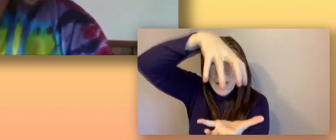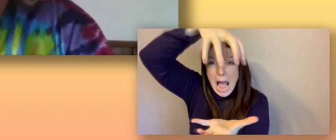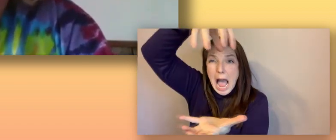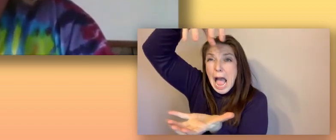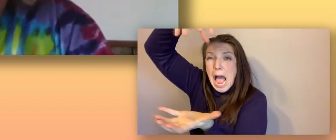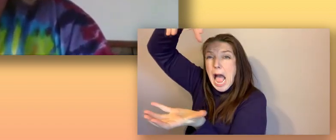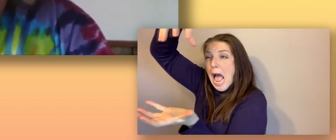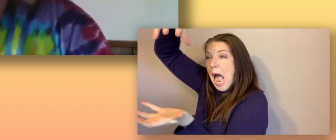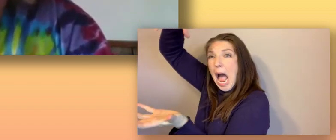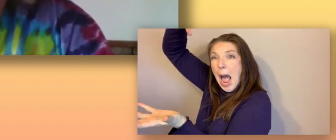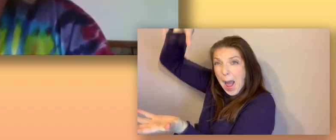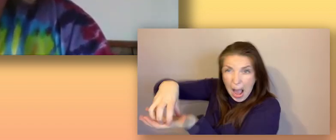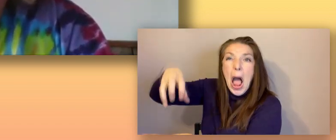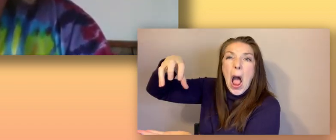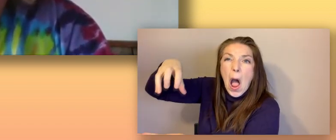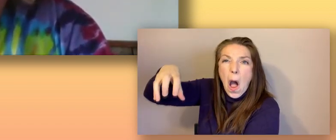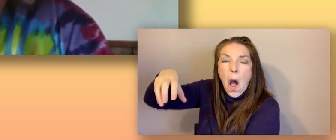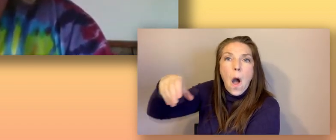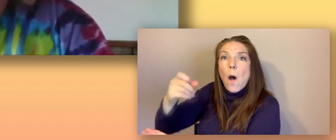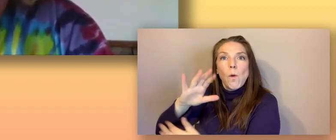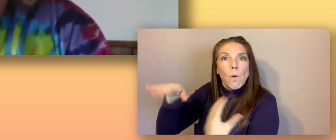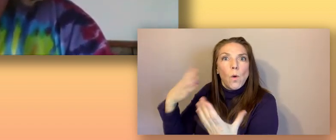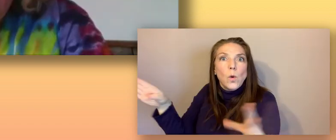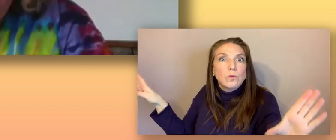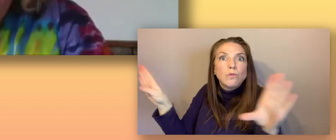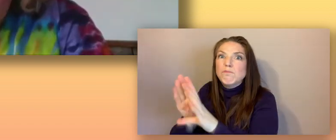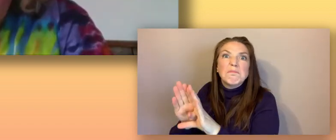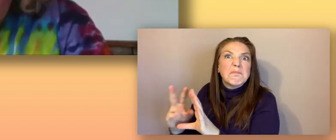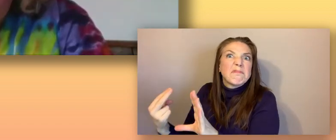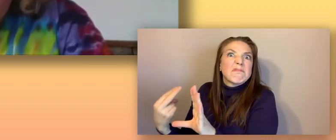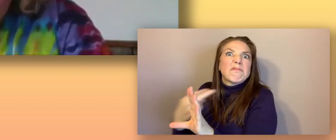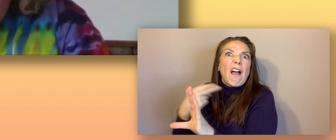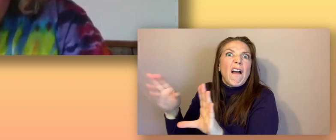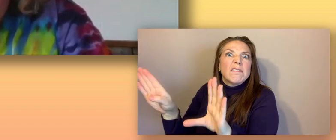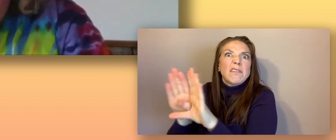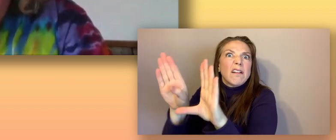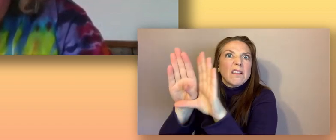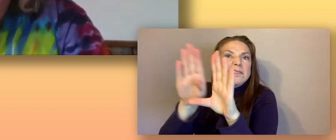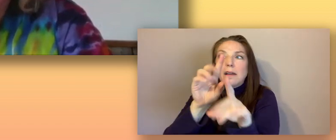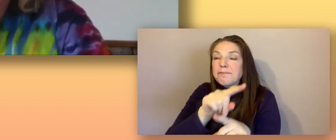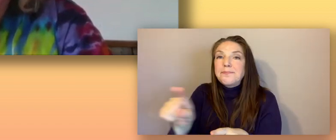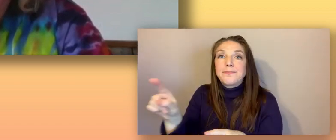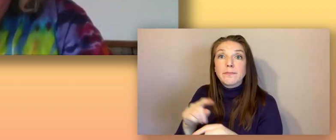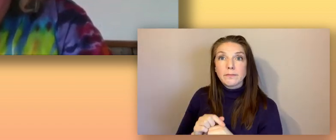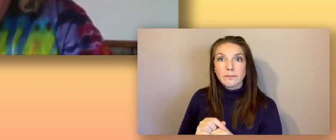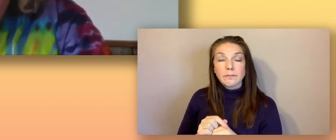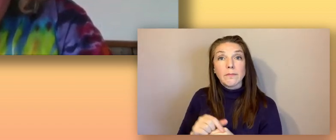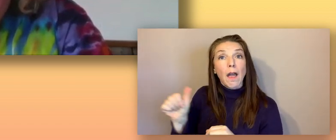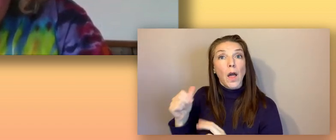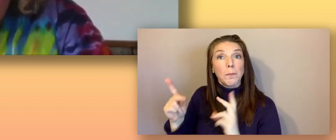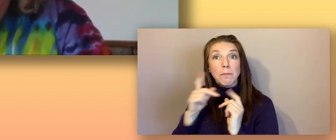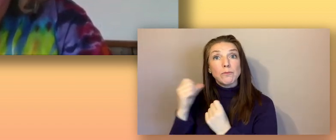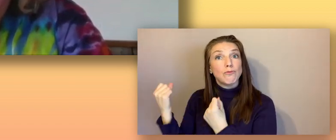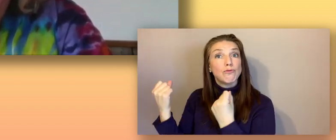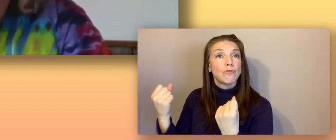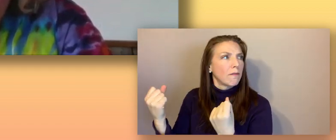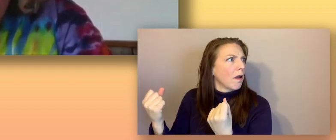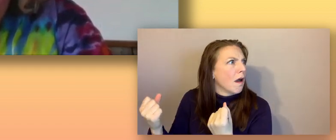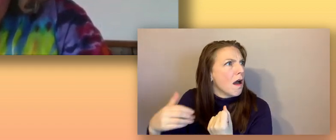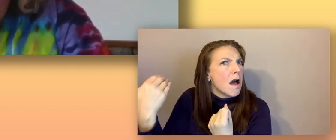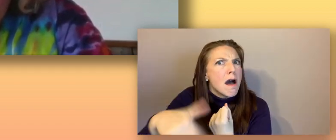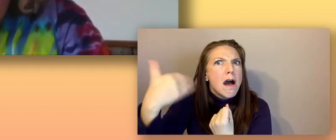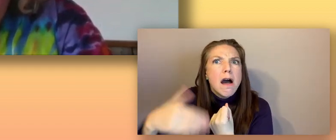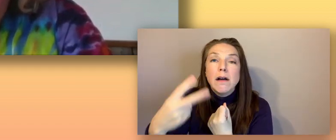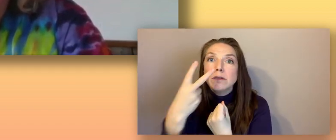down into the basement and all the doors were jammed. Storm watchers driving by on another road said they saw the pieces of the